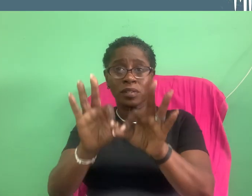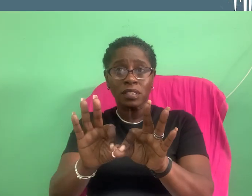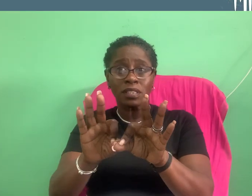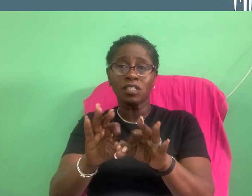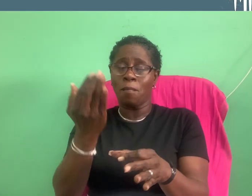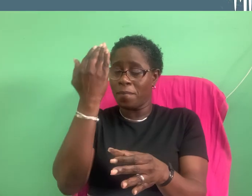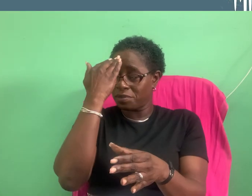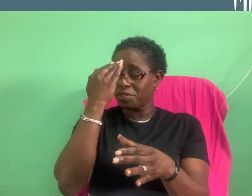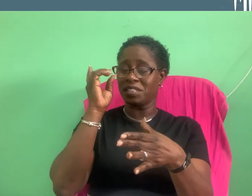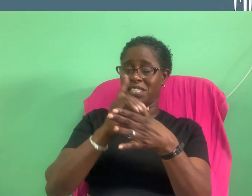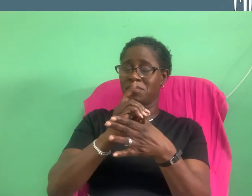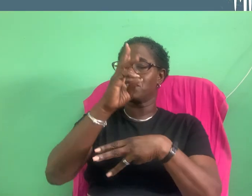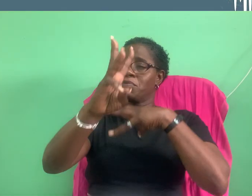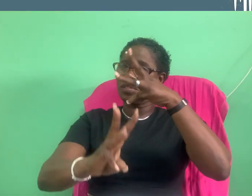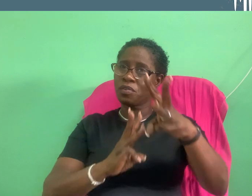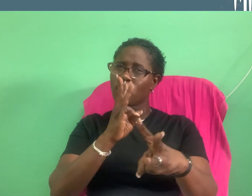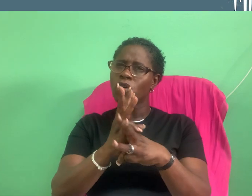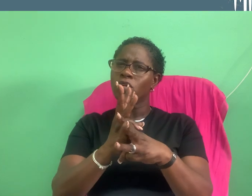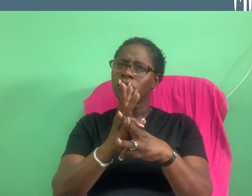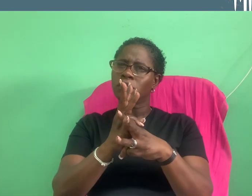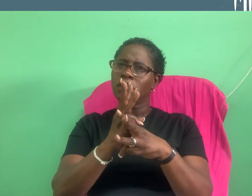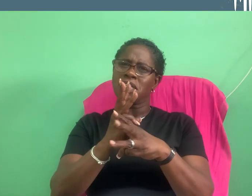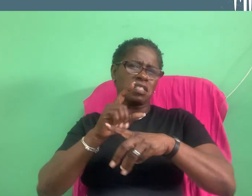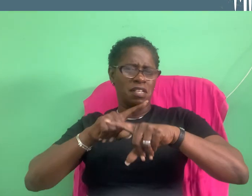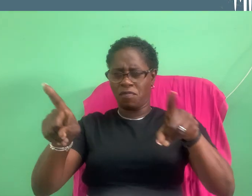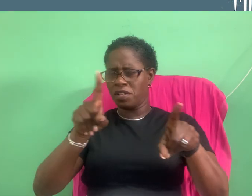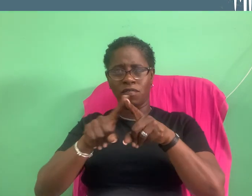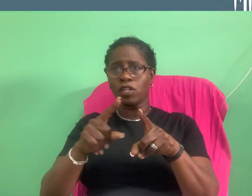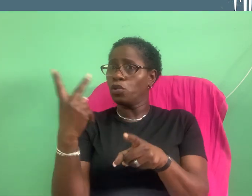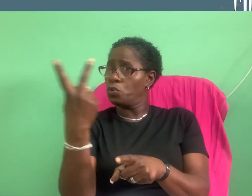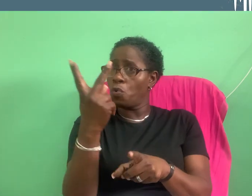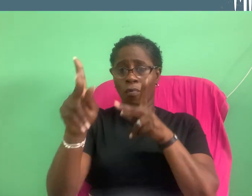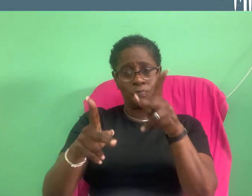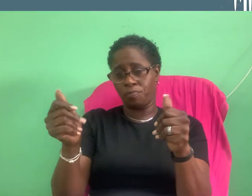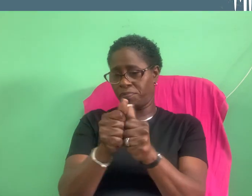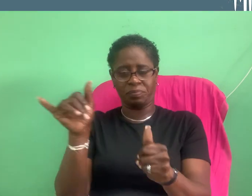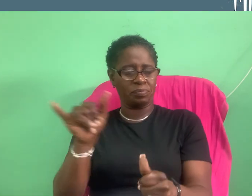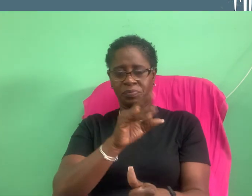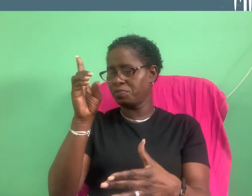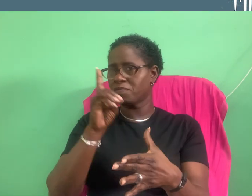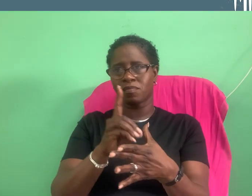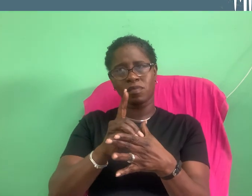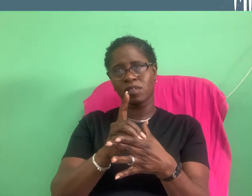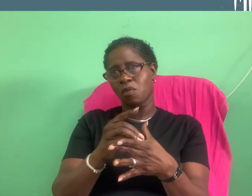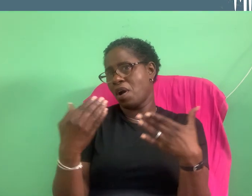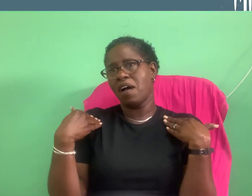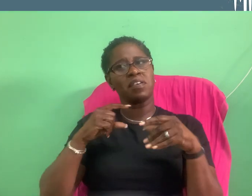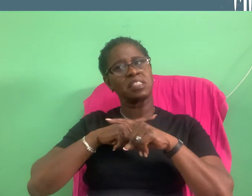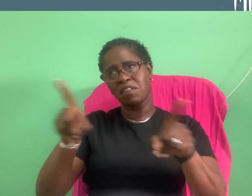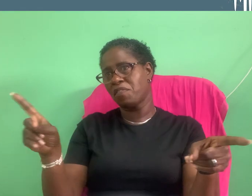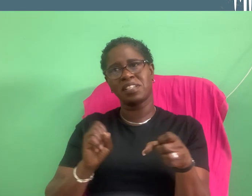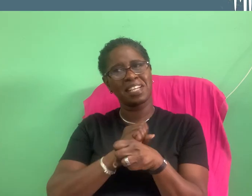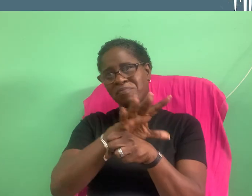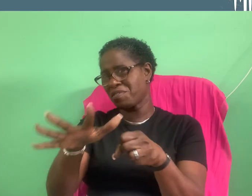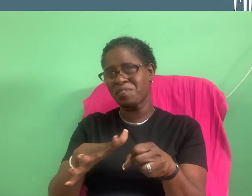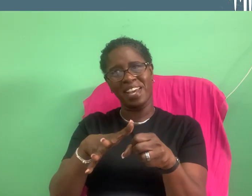disability world that what we're talking about can be very diverse. Two people with the exact same disability may be impacted completely